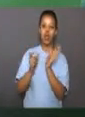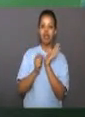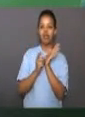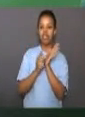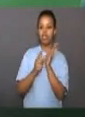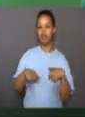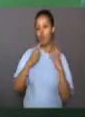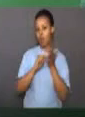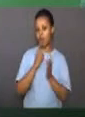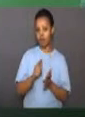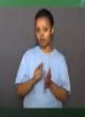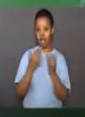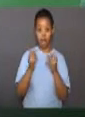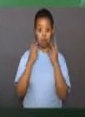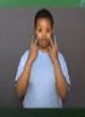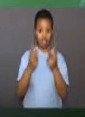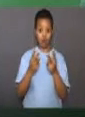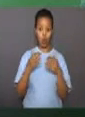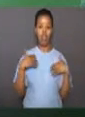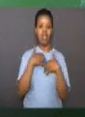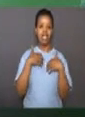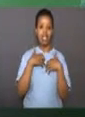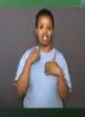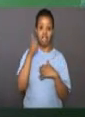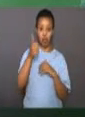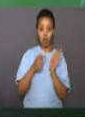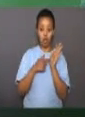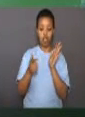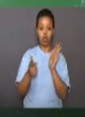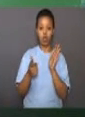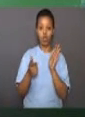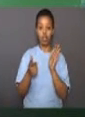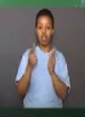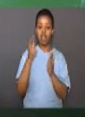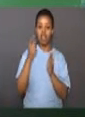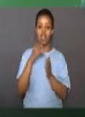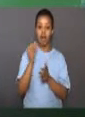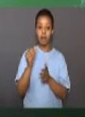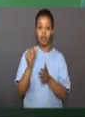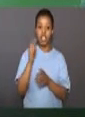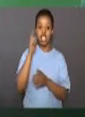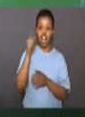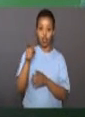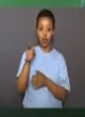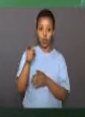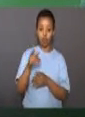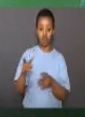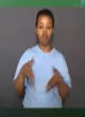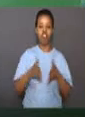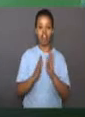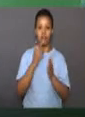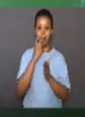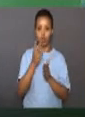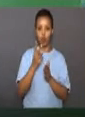As we saw, animals display themselves and act in a way to show their willingness to